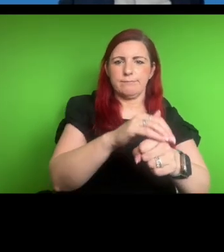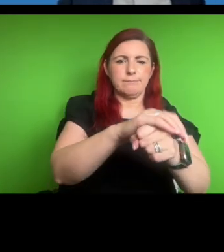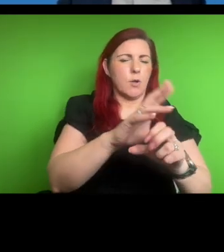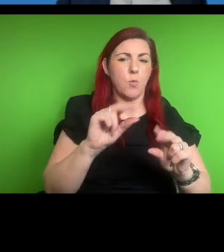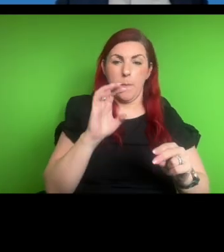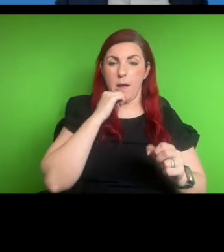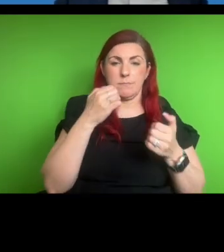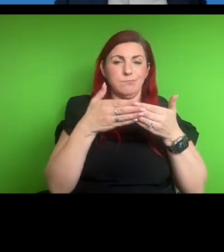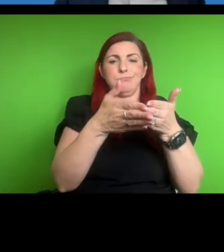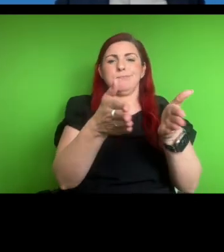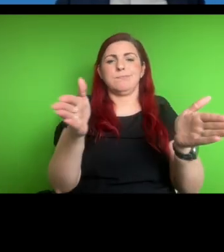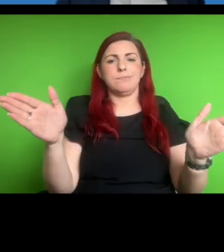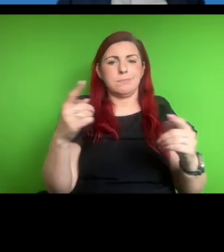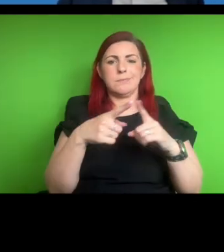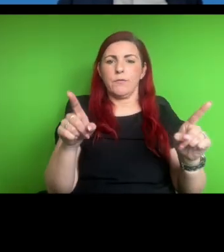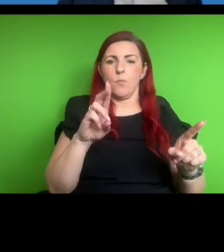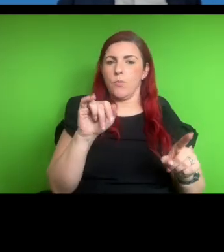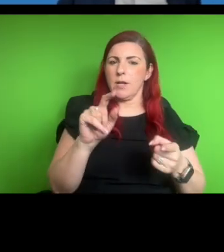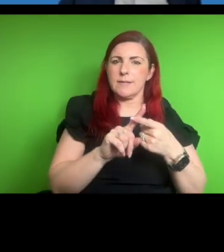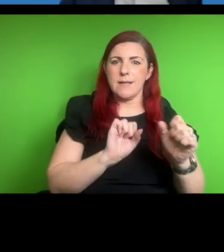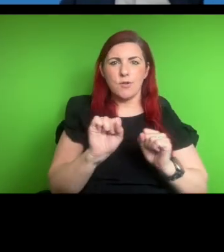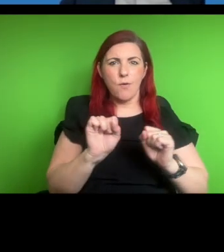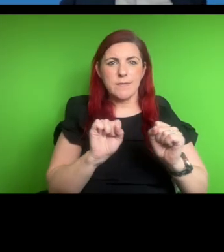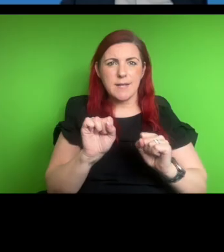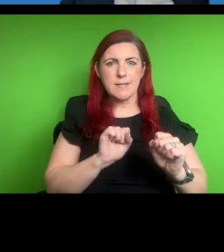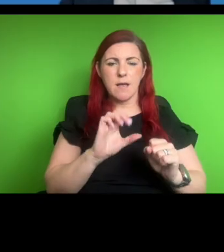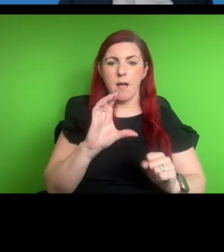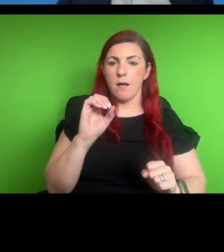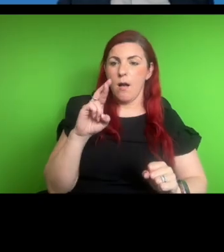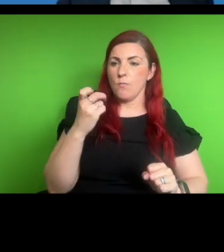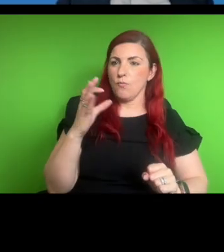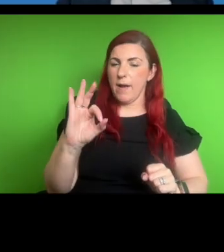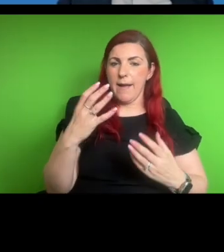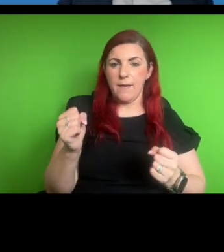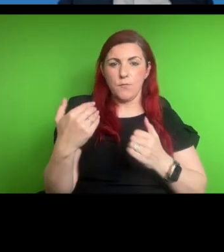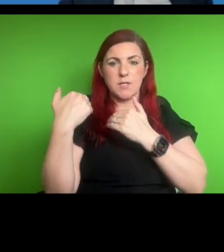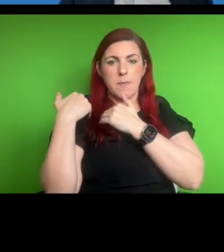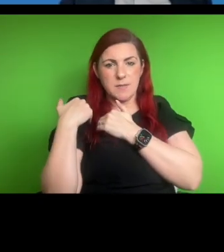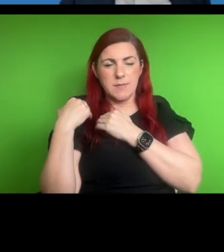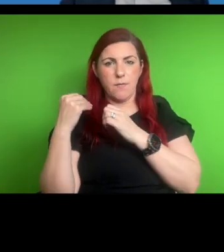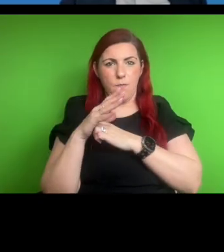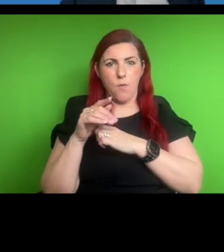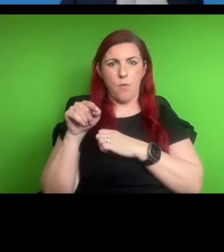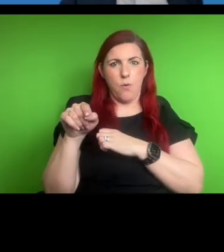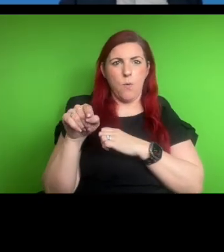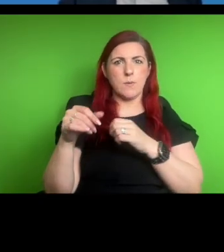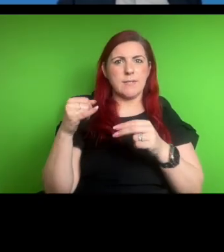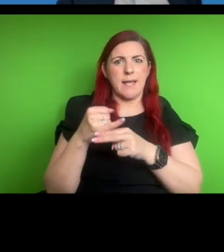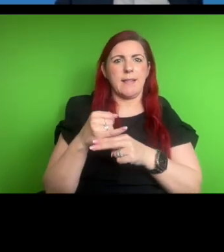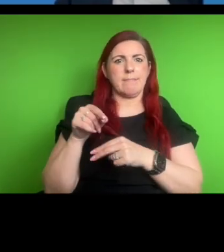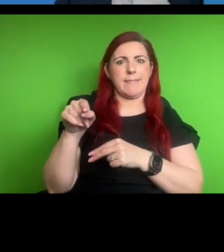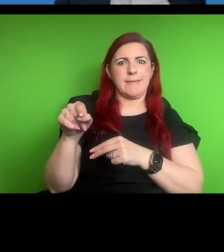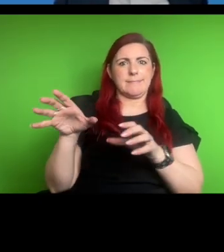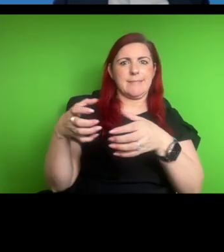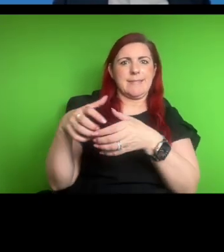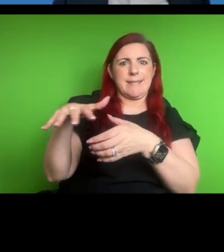services. Comreg has responsibility for those in the ECS sector. It has been transposed